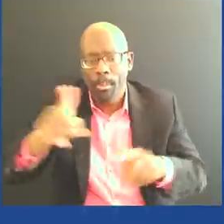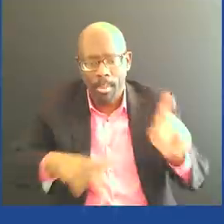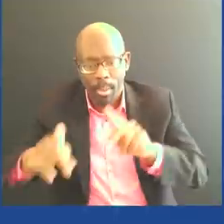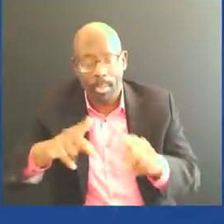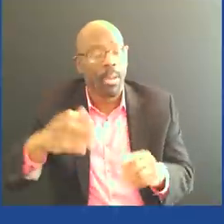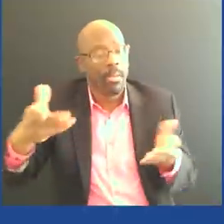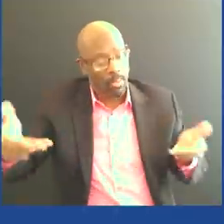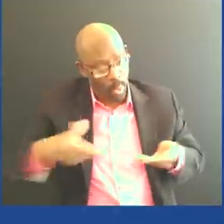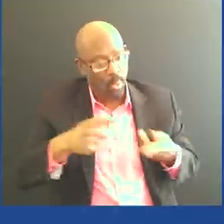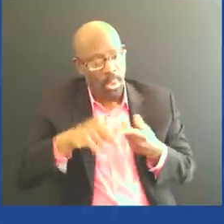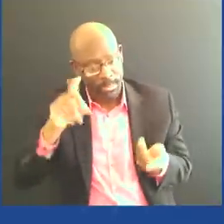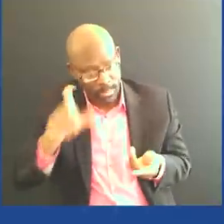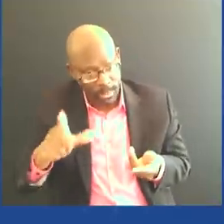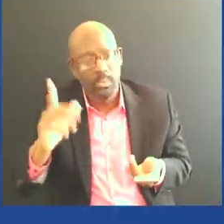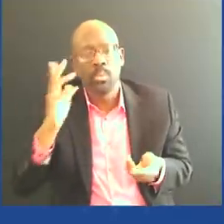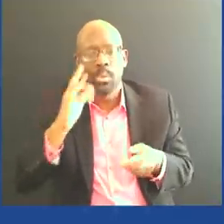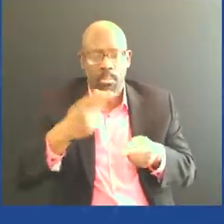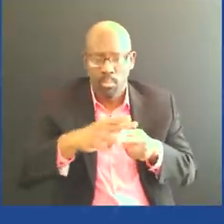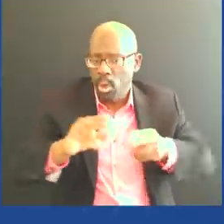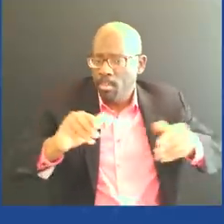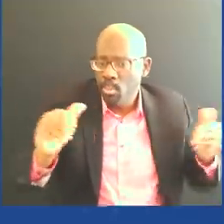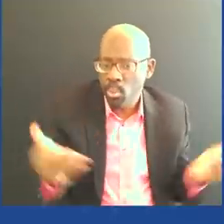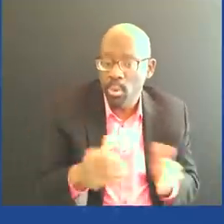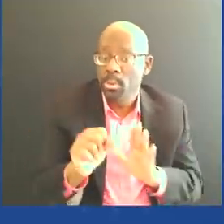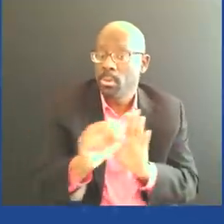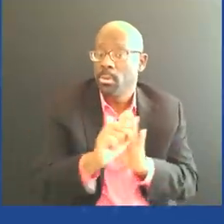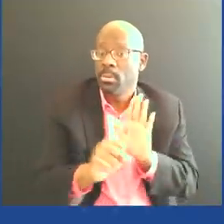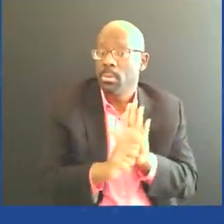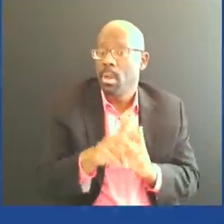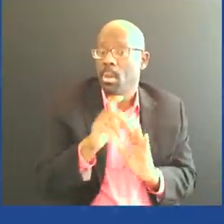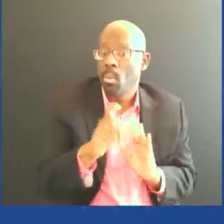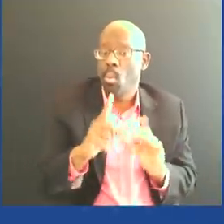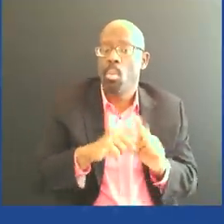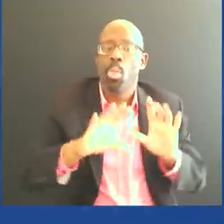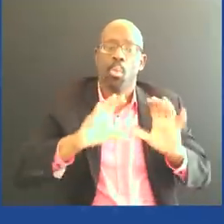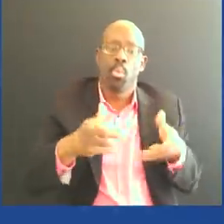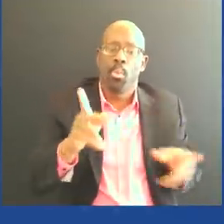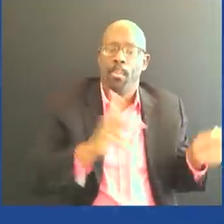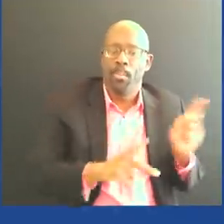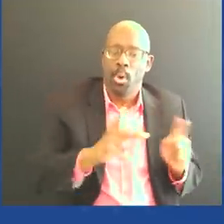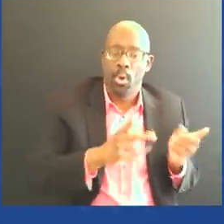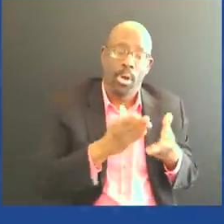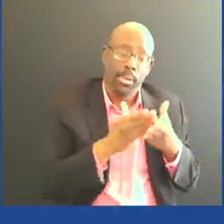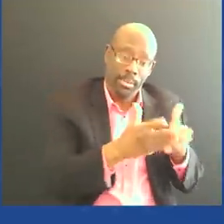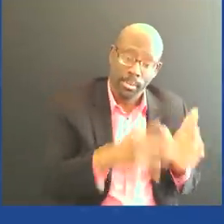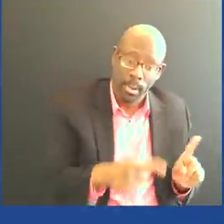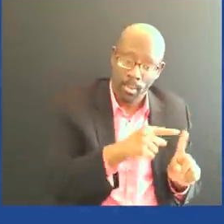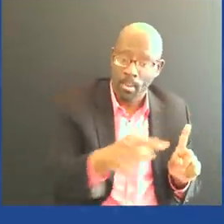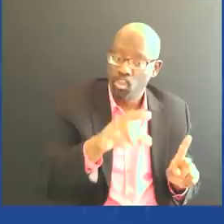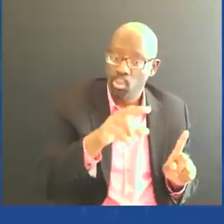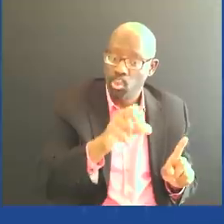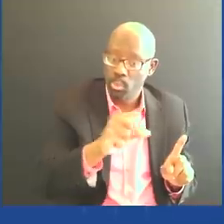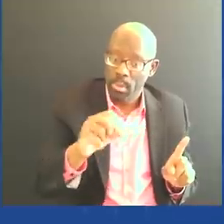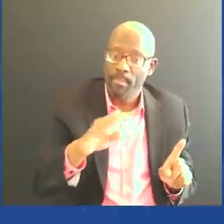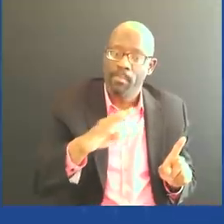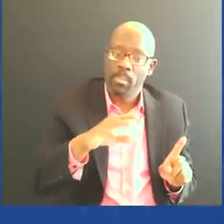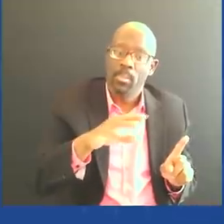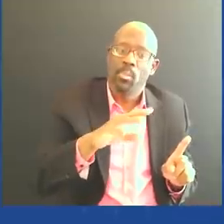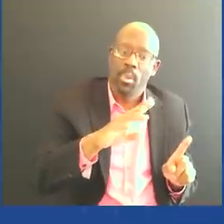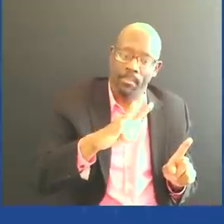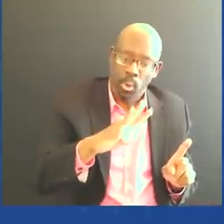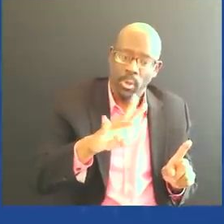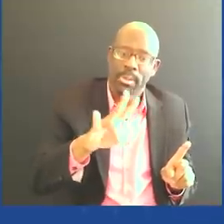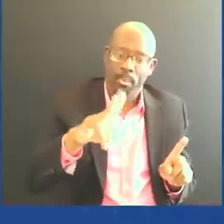introduce the state of Delaware to the crew of the SSN 791, then we'll have lunch. No, we won't. We're kidding about the